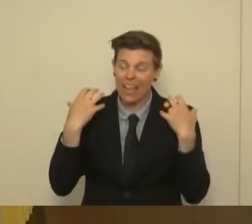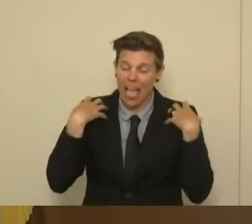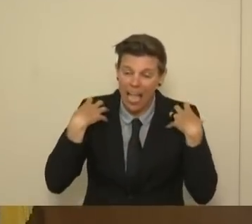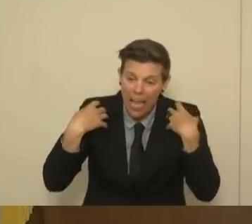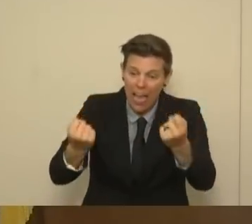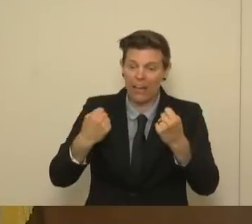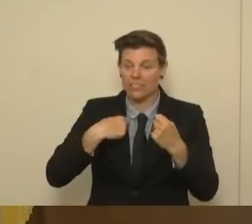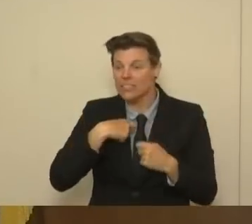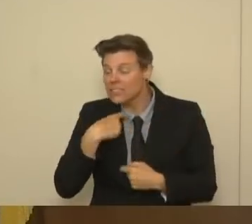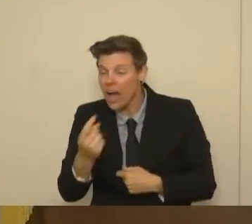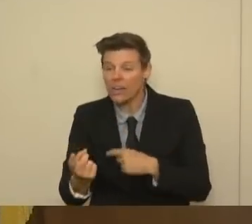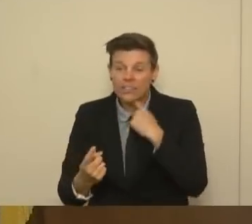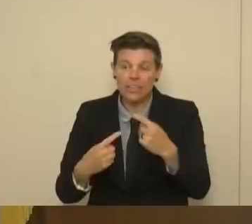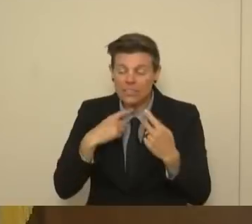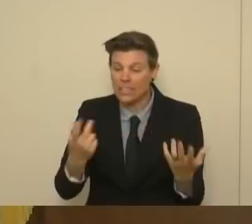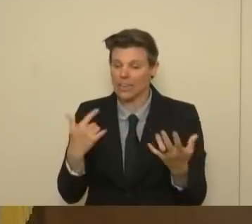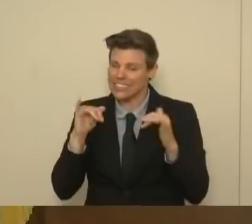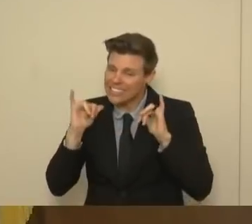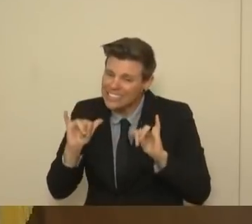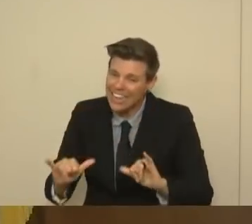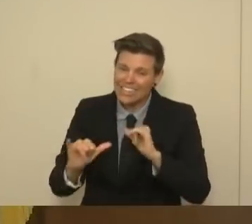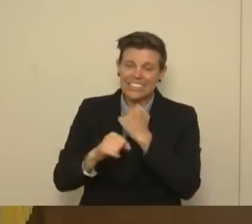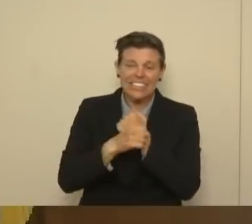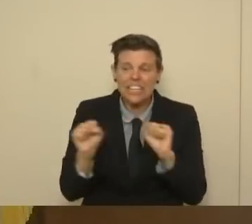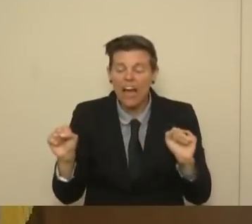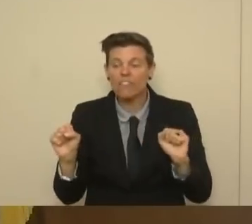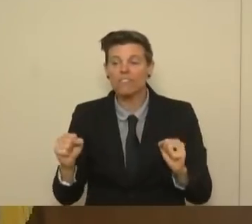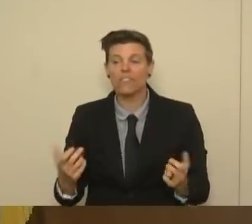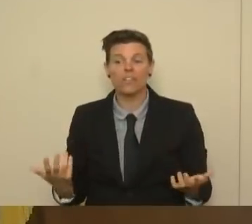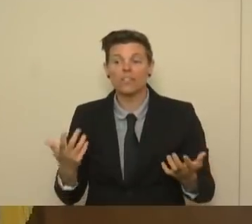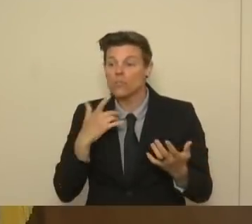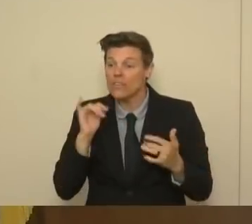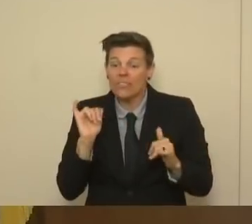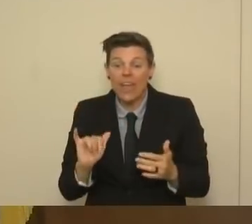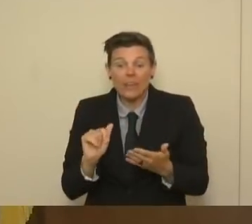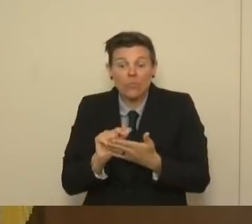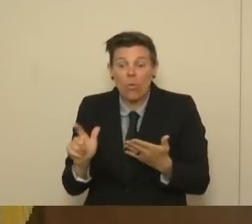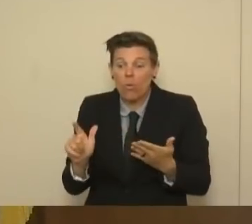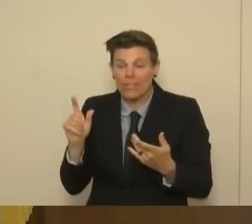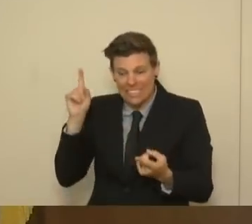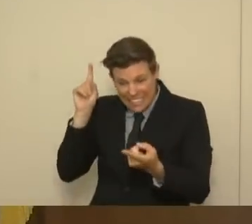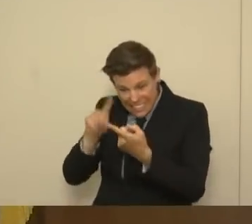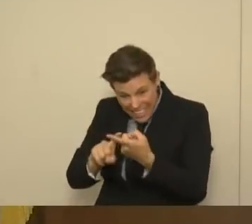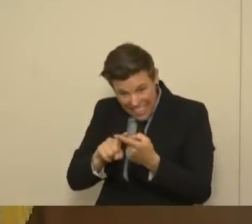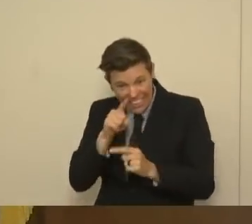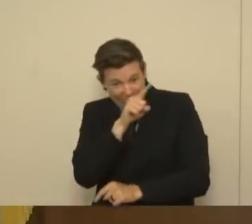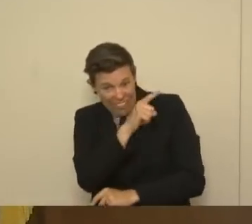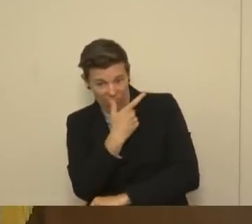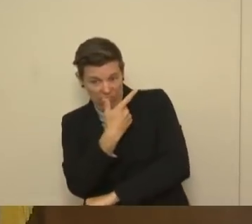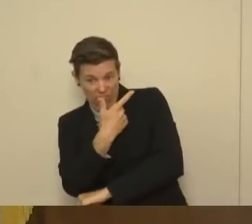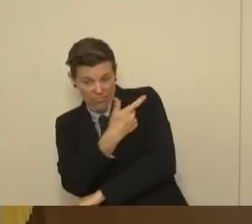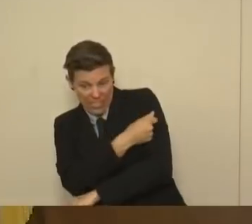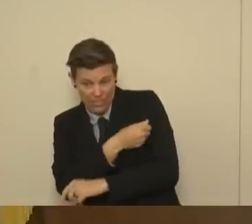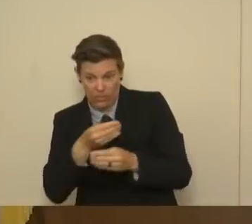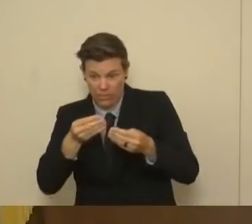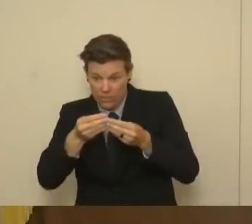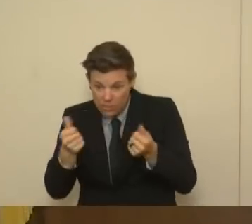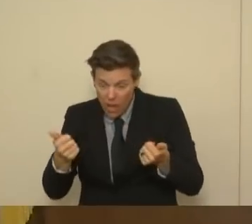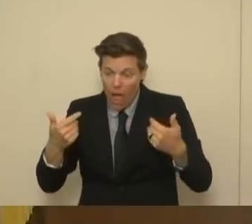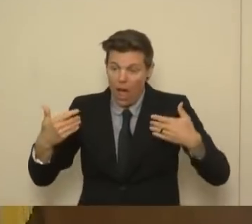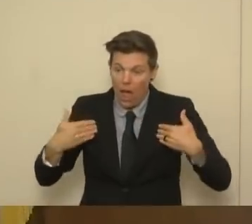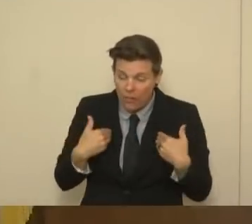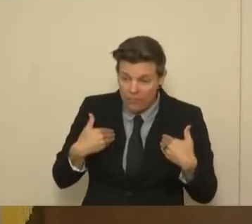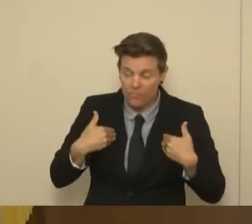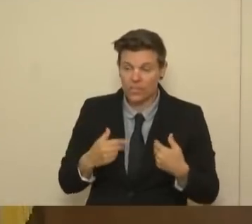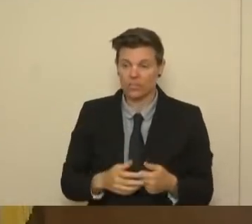That's really all we have, and restrictions until we get a vaccine. That's painful. But we're going to have to